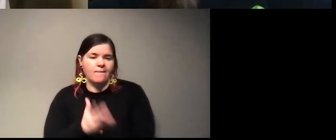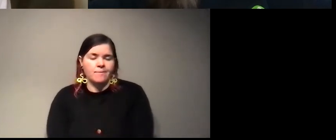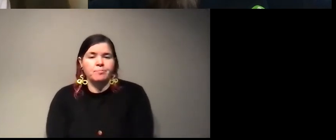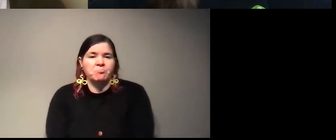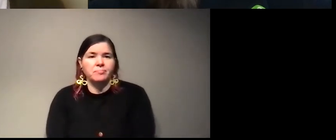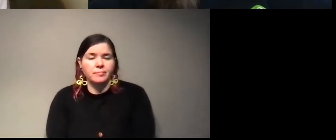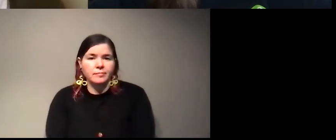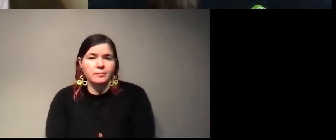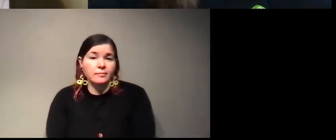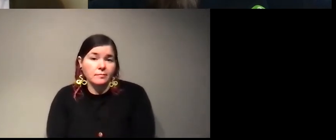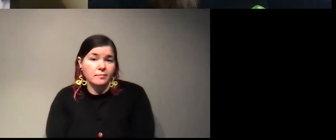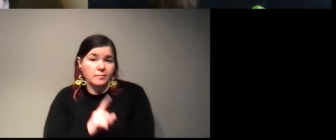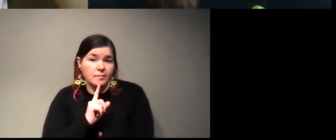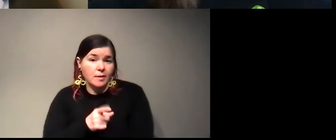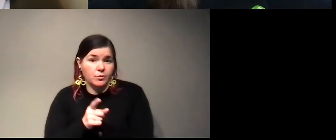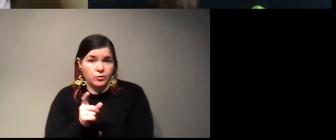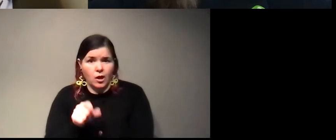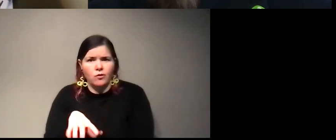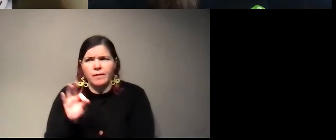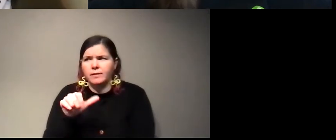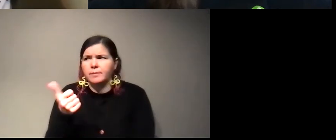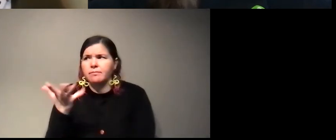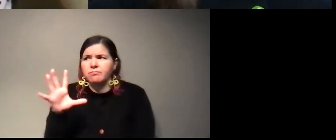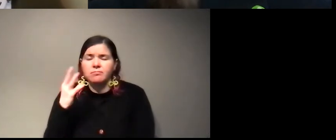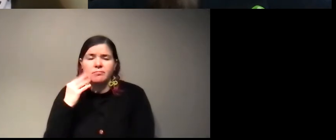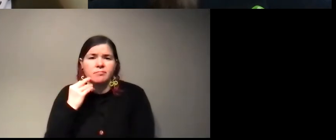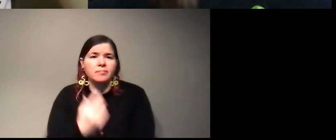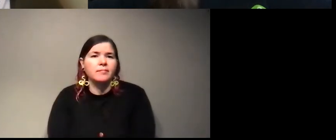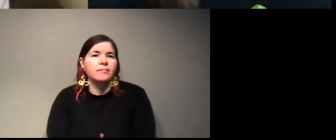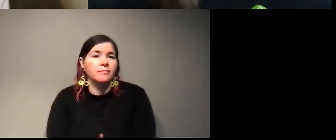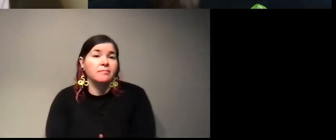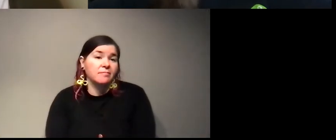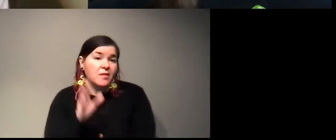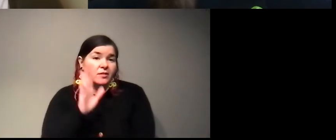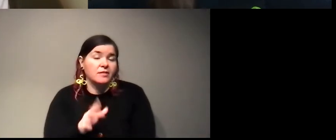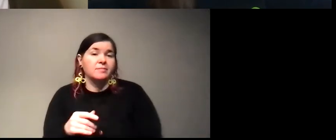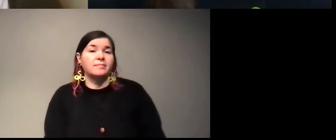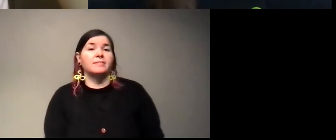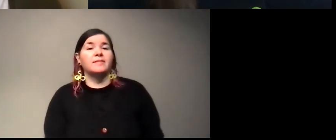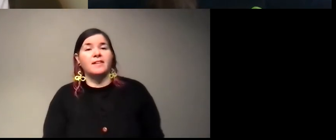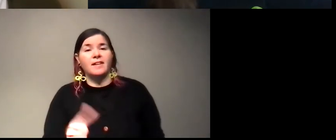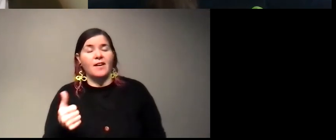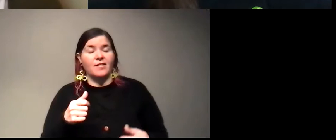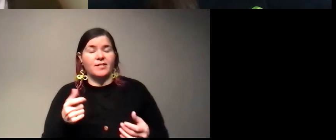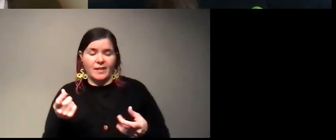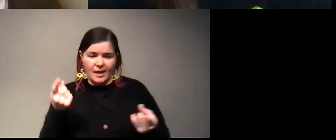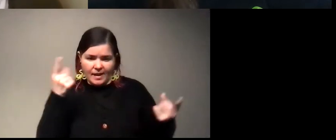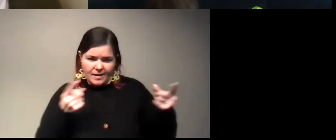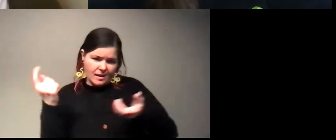that, but I'm sure that I can find somebody that did. For sure. That's awesome. It's another case of scientists working together.